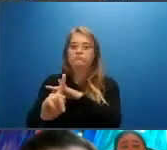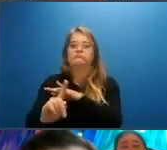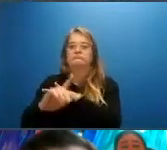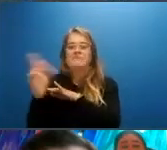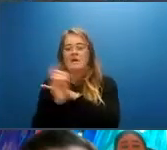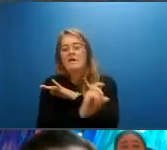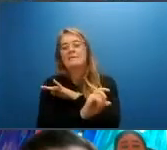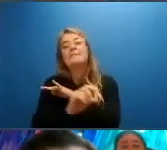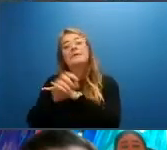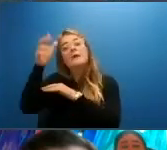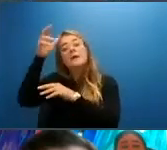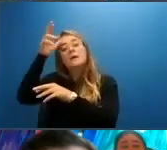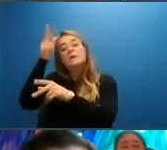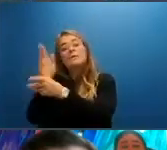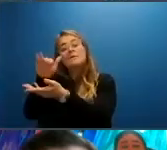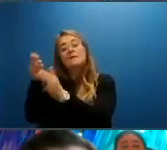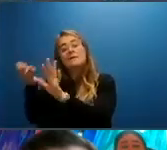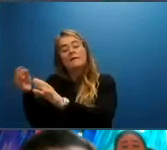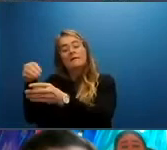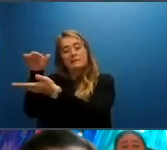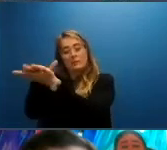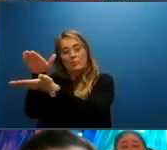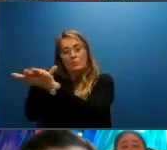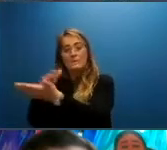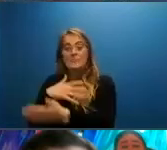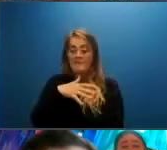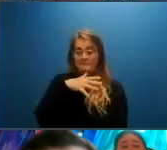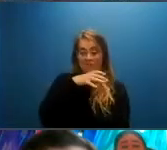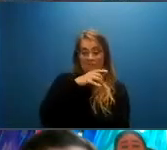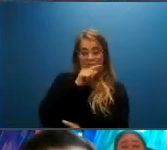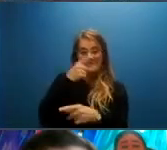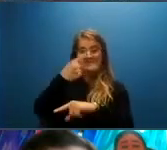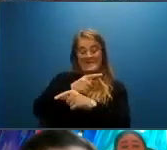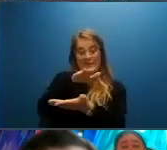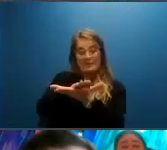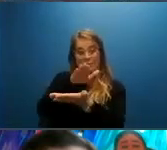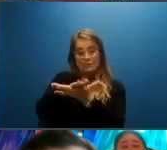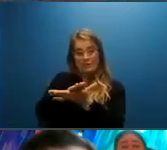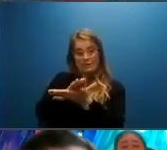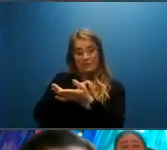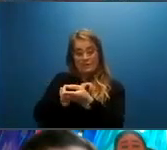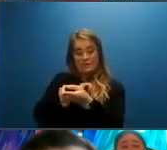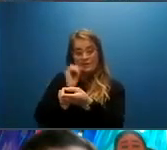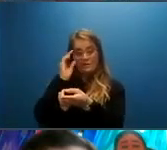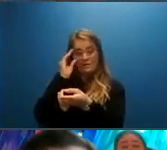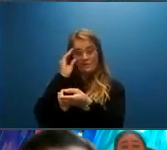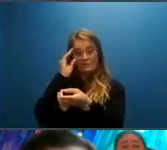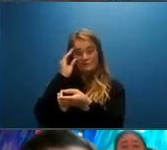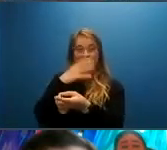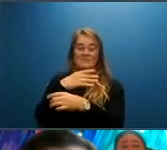brother passed away there. And my father, who went to day school, he was living in